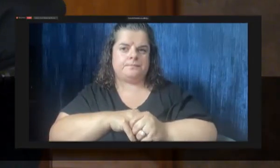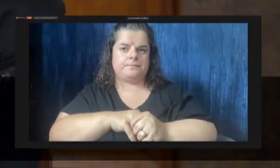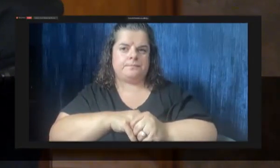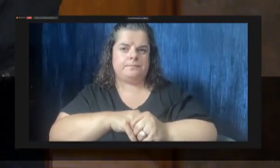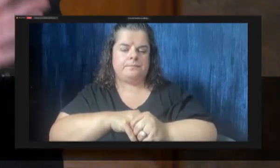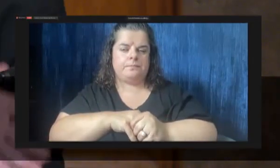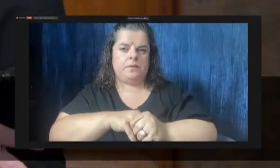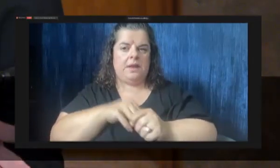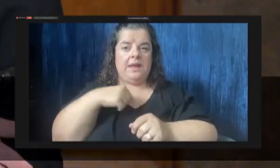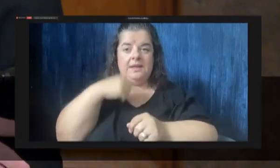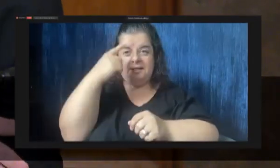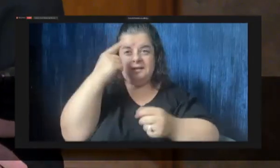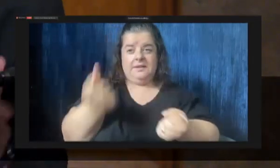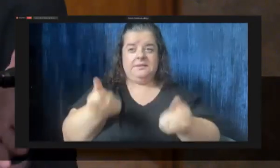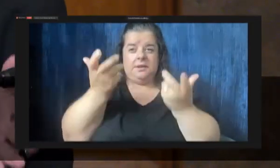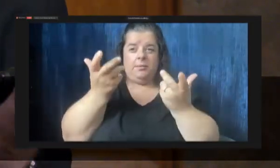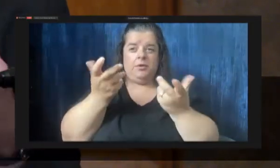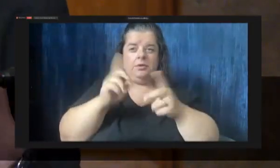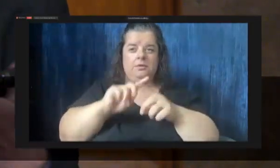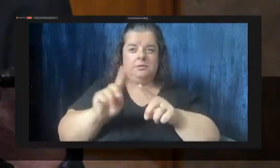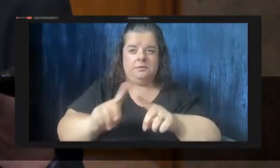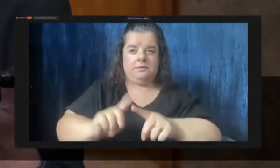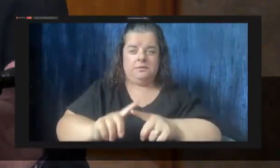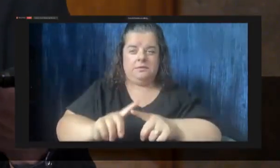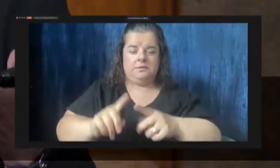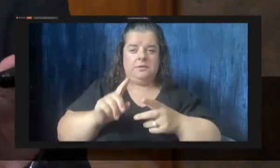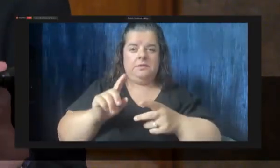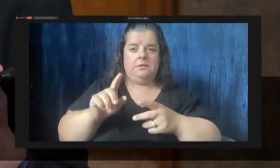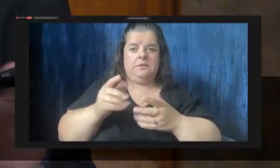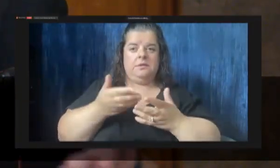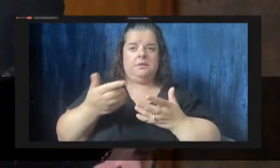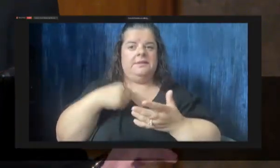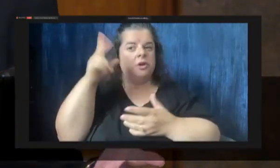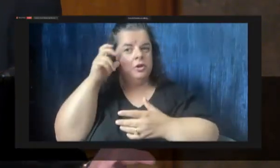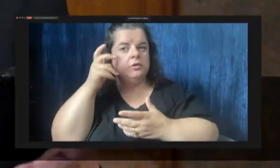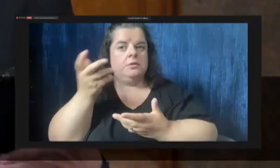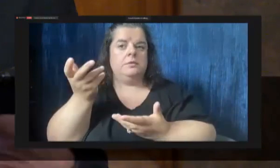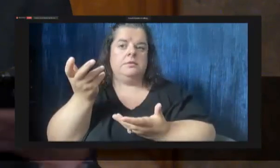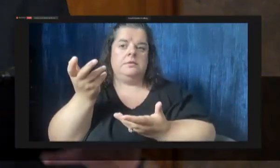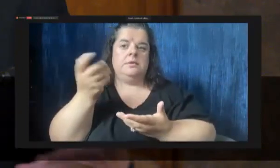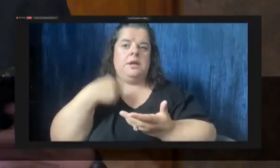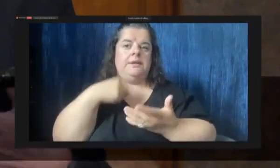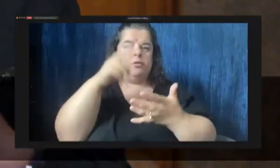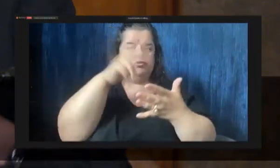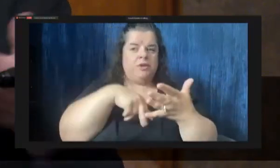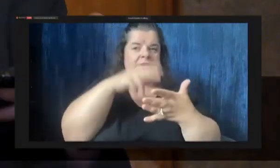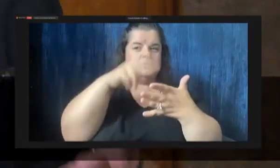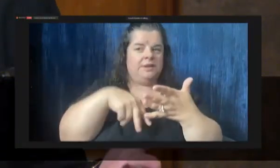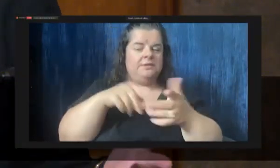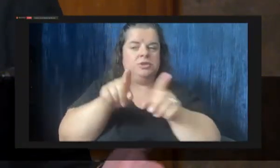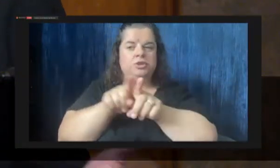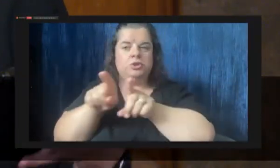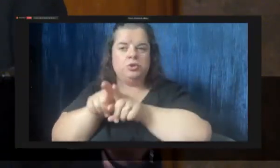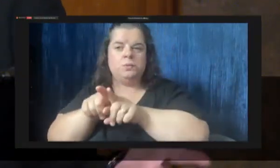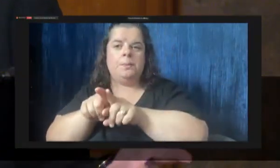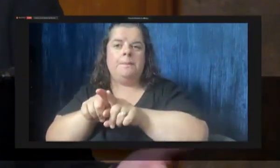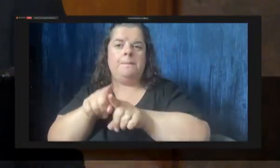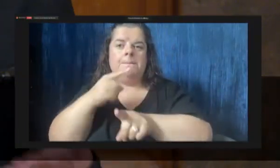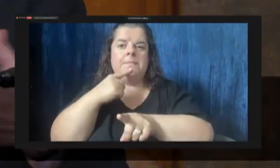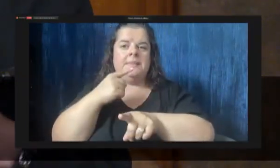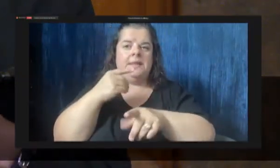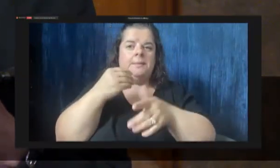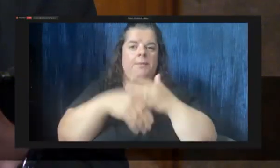a number of the other things I've heard, again, I've read things too, right, that say birth control is